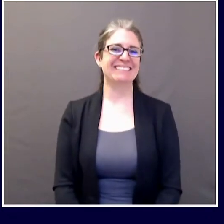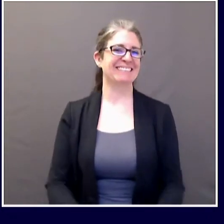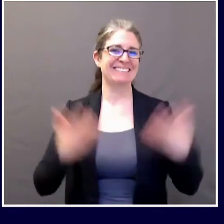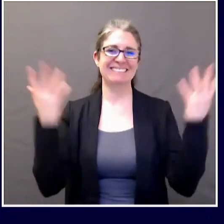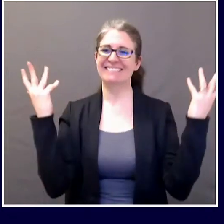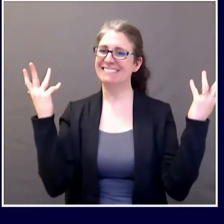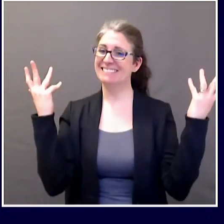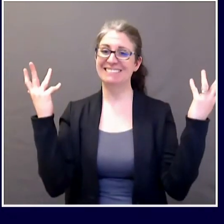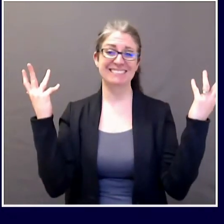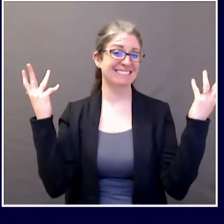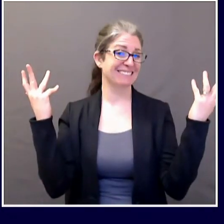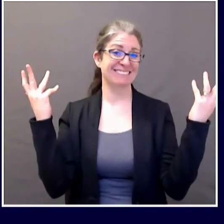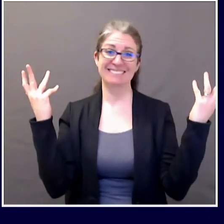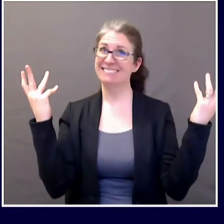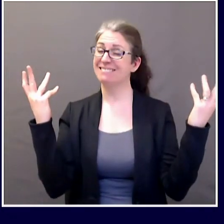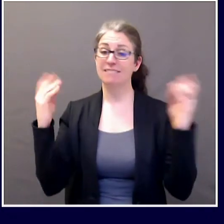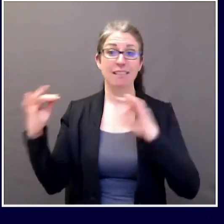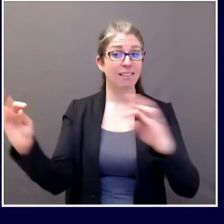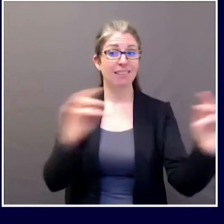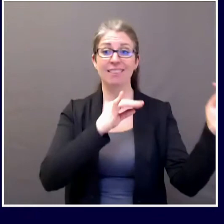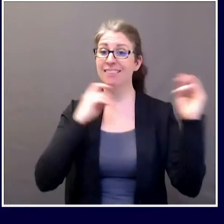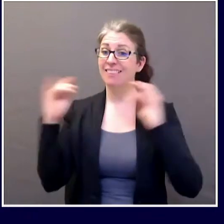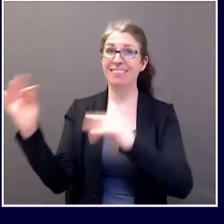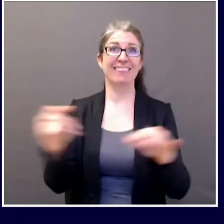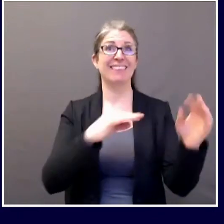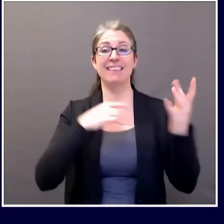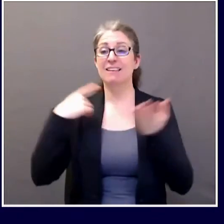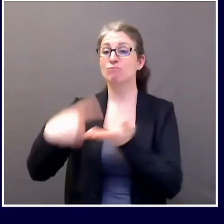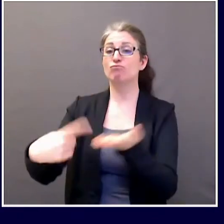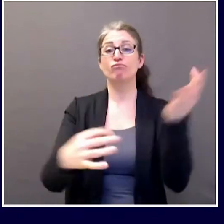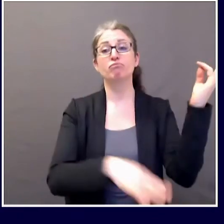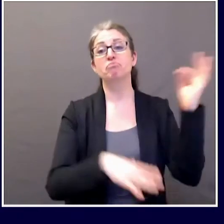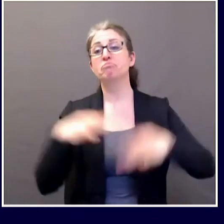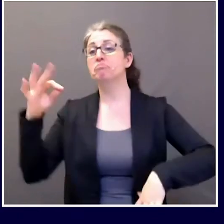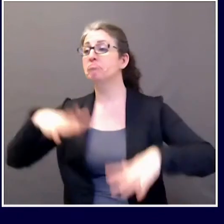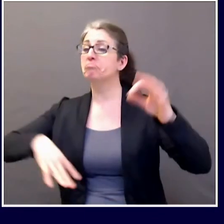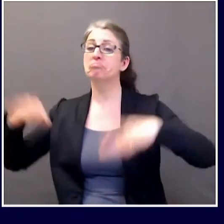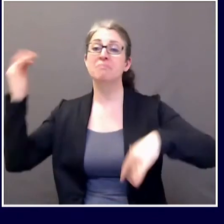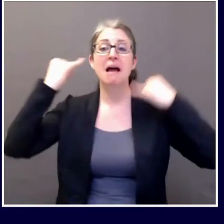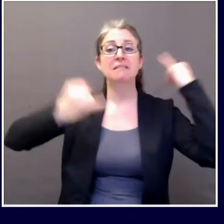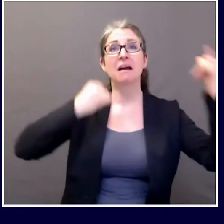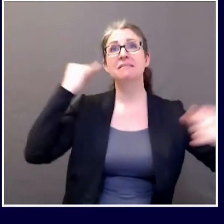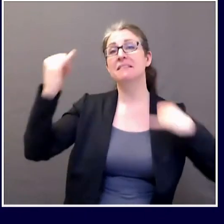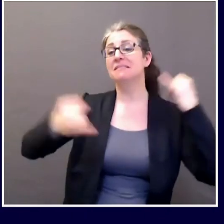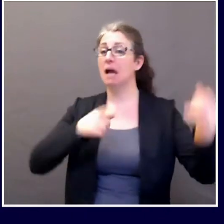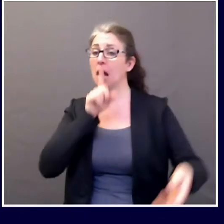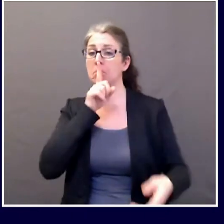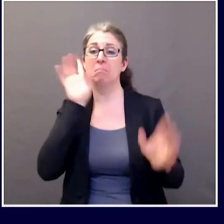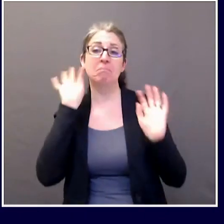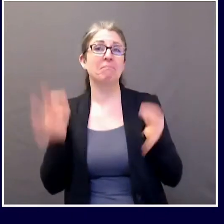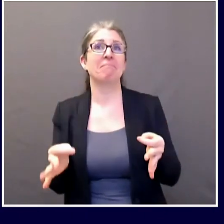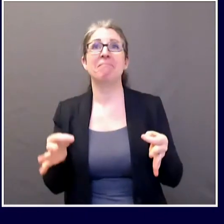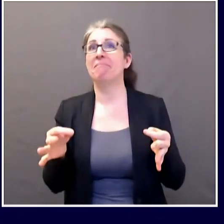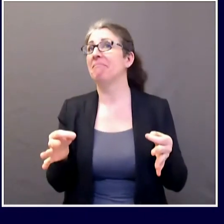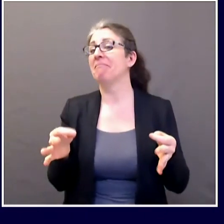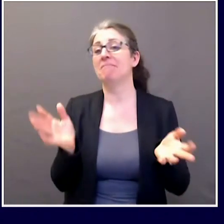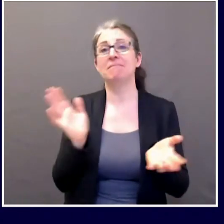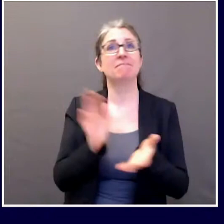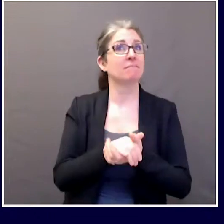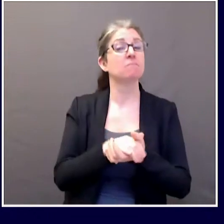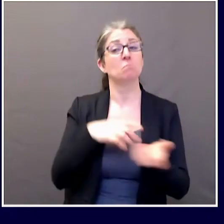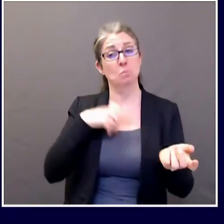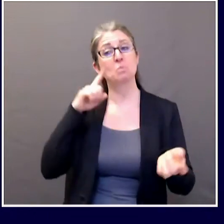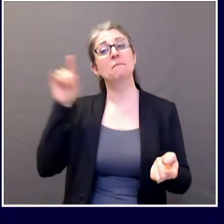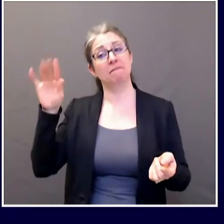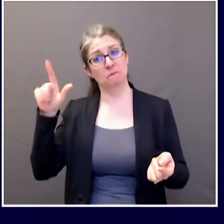the larger question around educators, and then to the more narrow question, as you framed it, around different age categories within